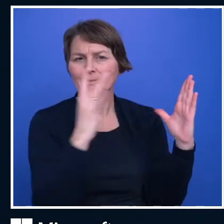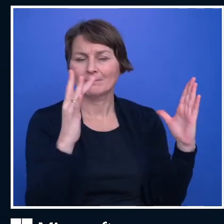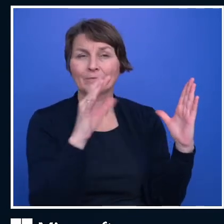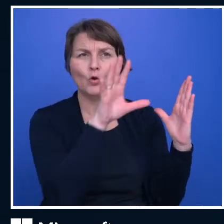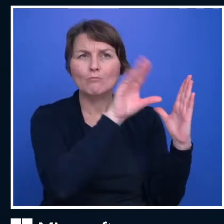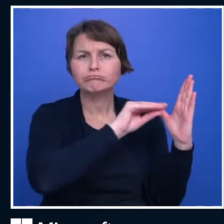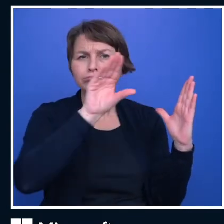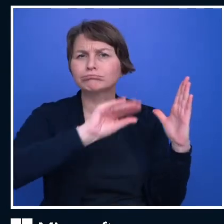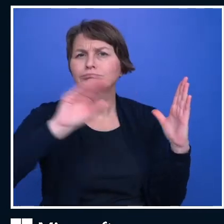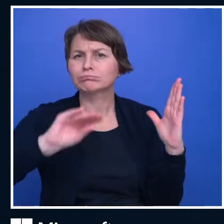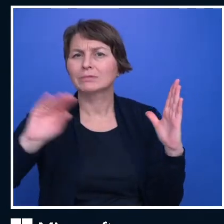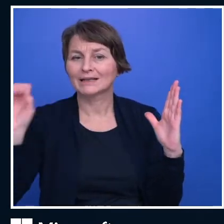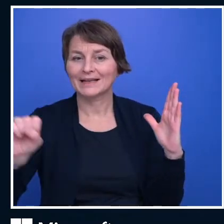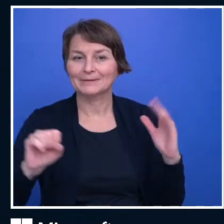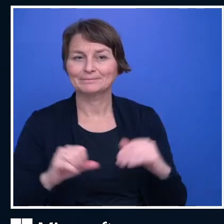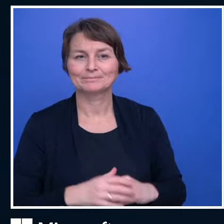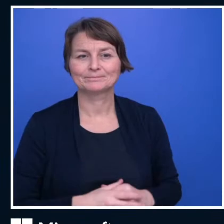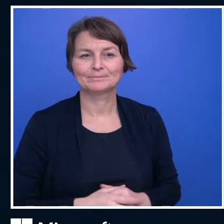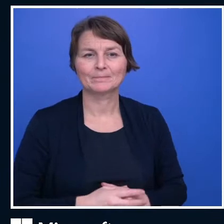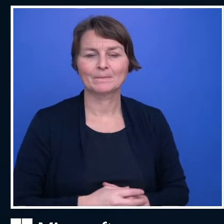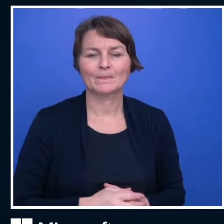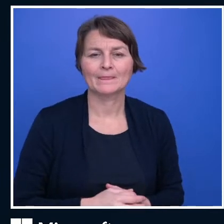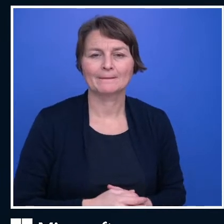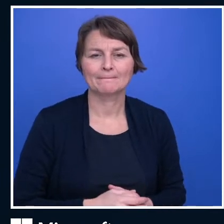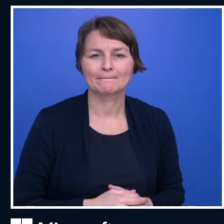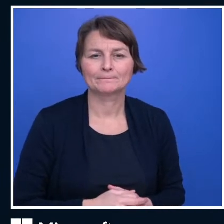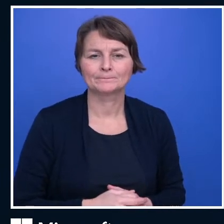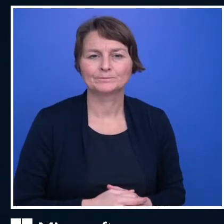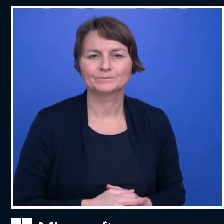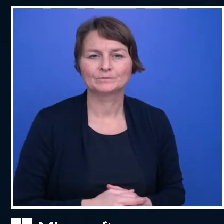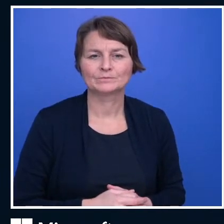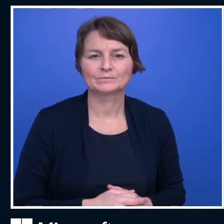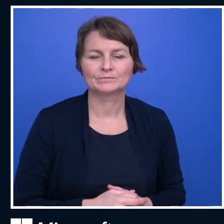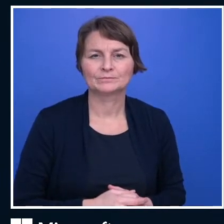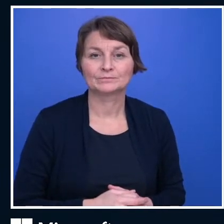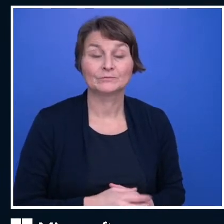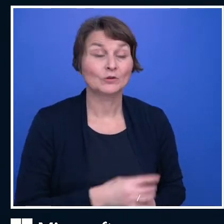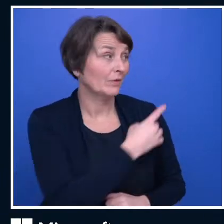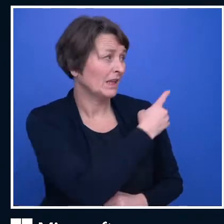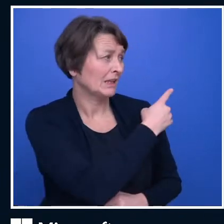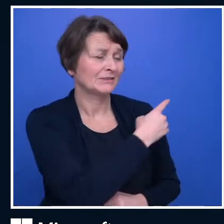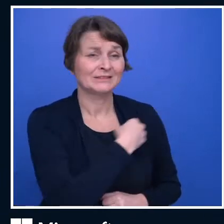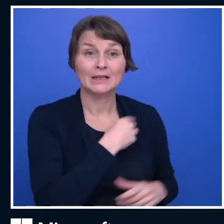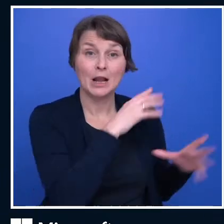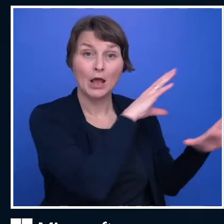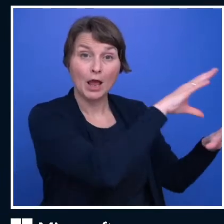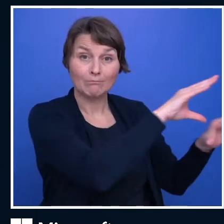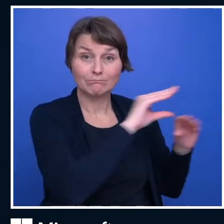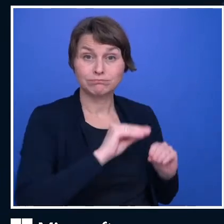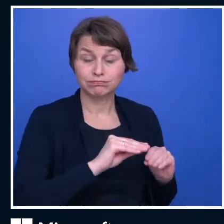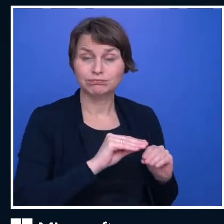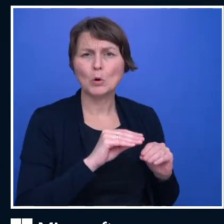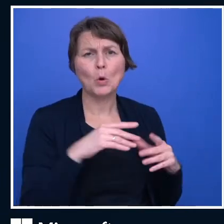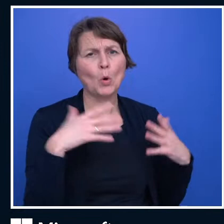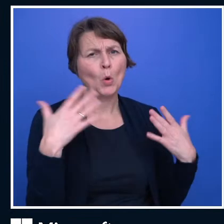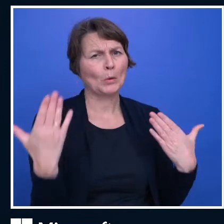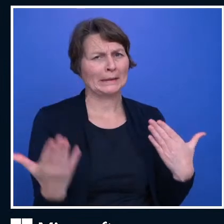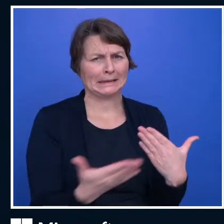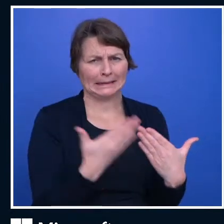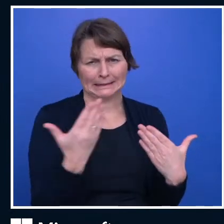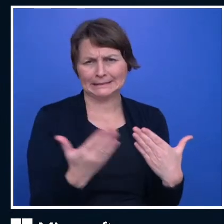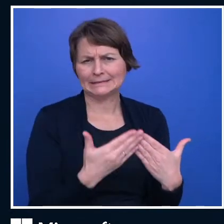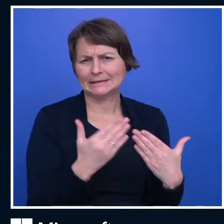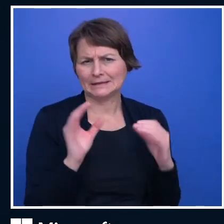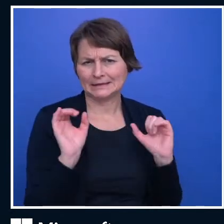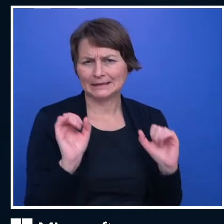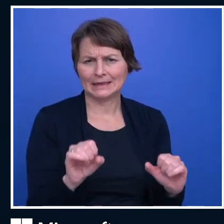So audio visualization with Librosa is very easy. So this is, you can see it's Jupyter